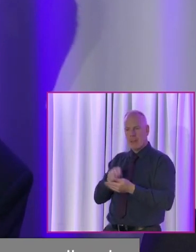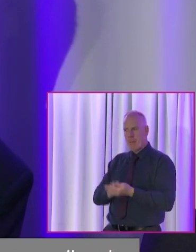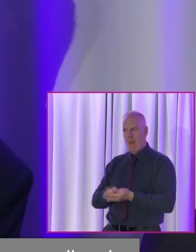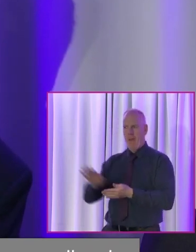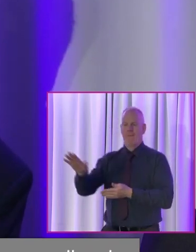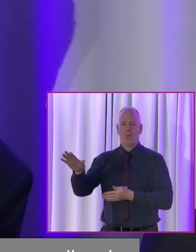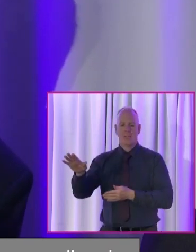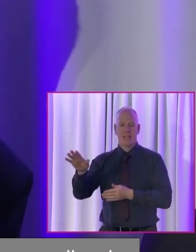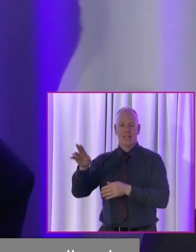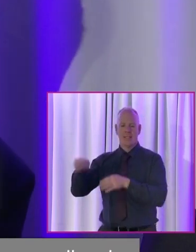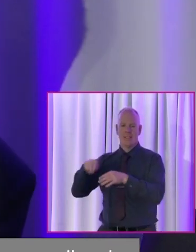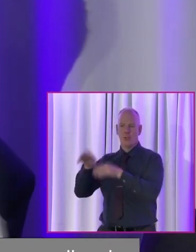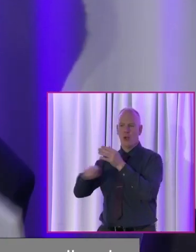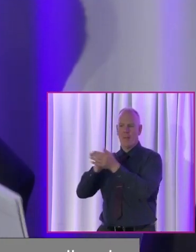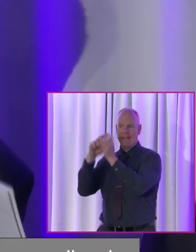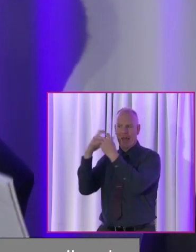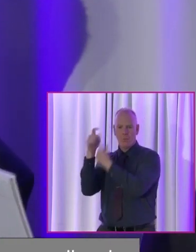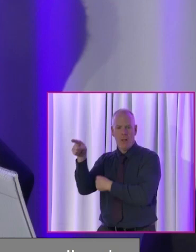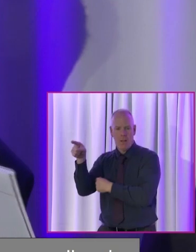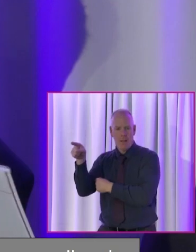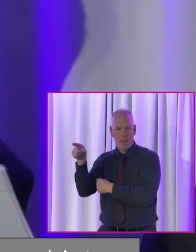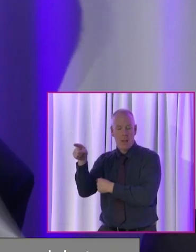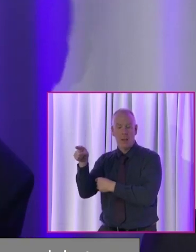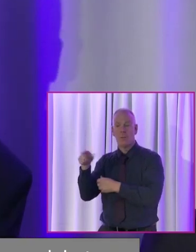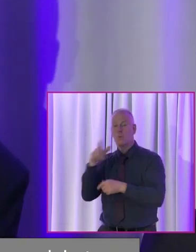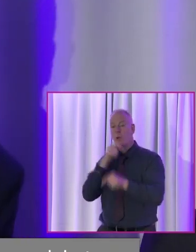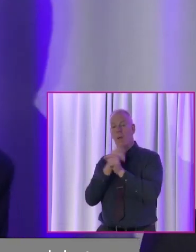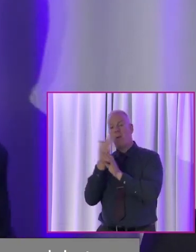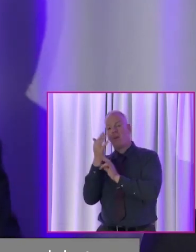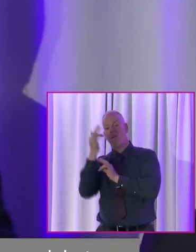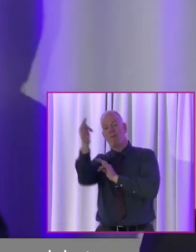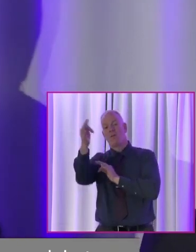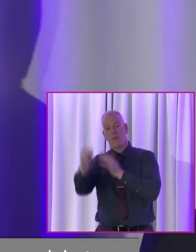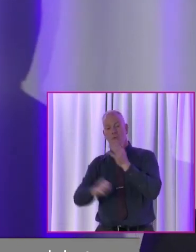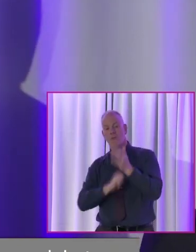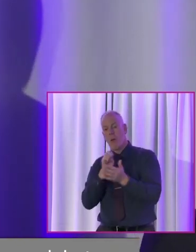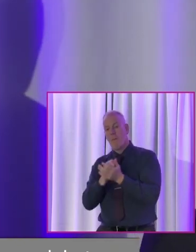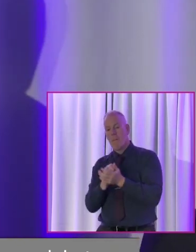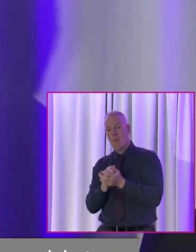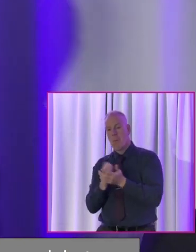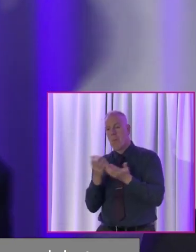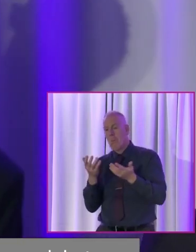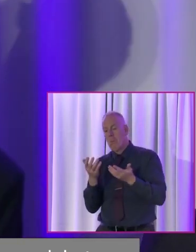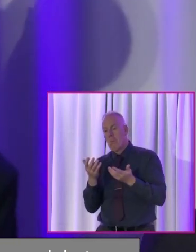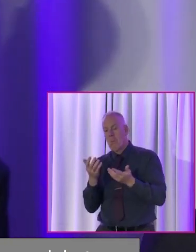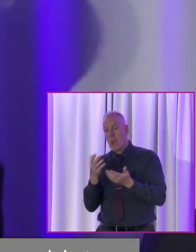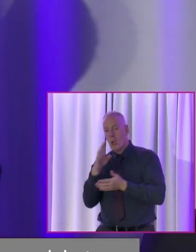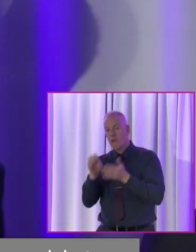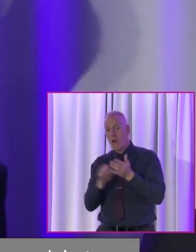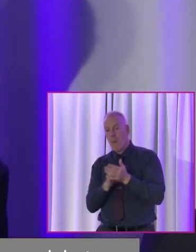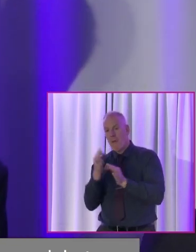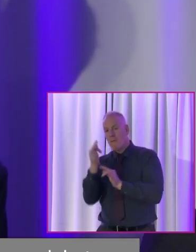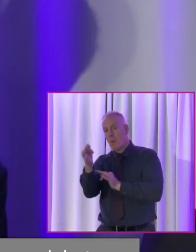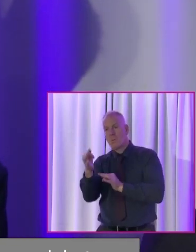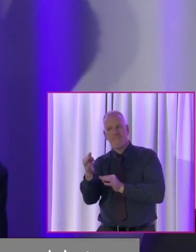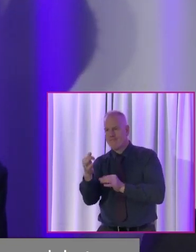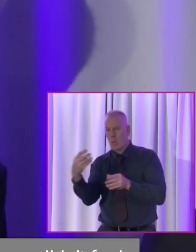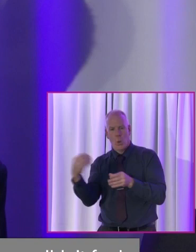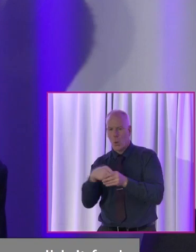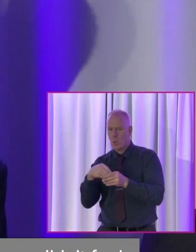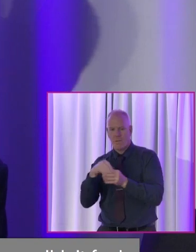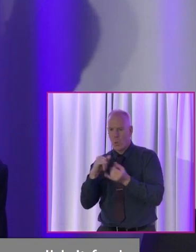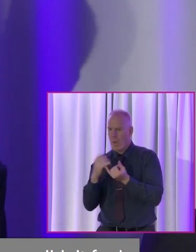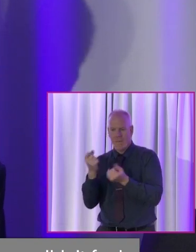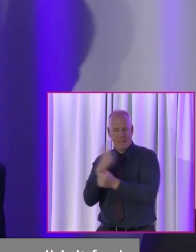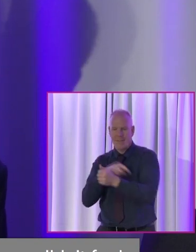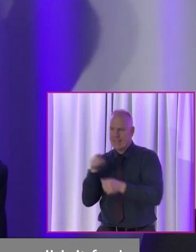move forward. But then when they come to the future of Europe, then we didn't feel that it was so inclusive to persons with